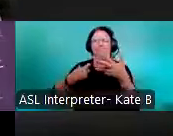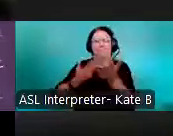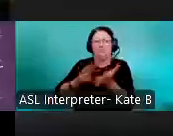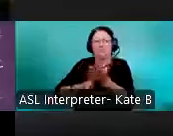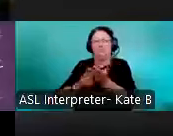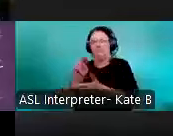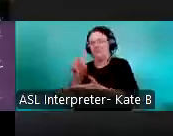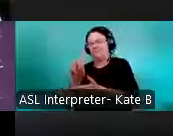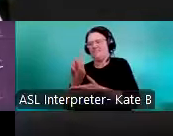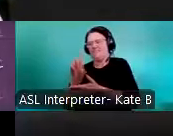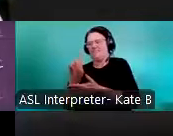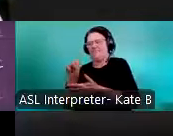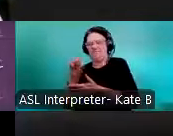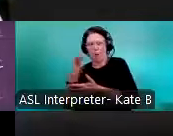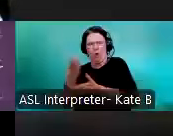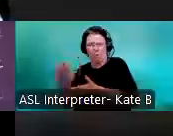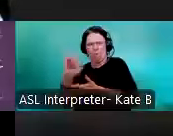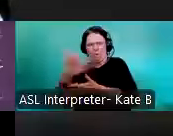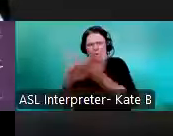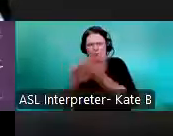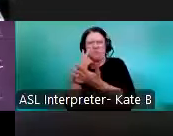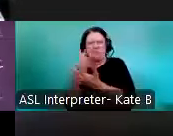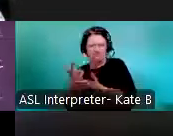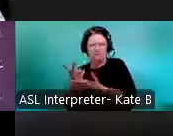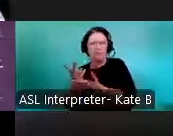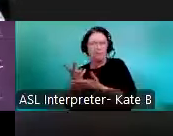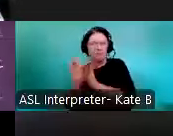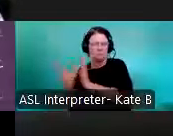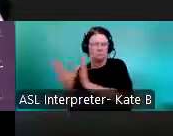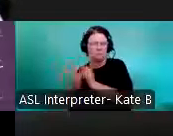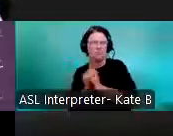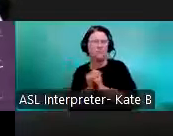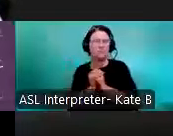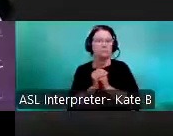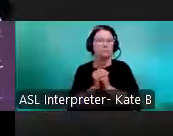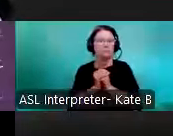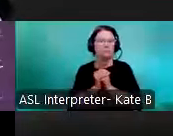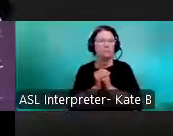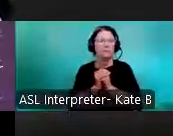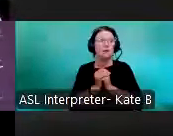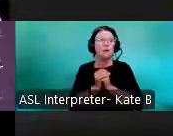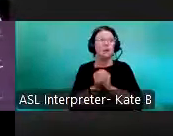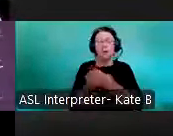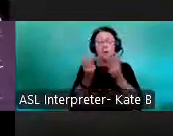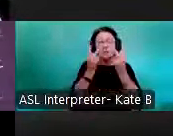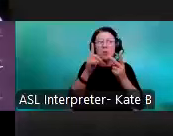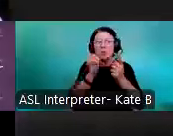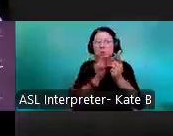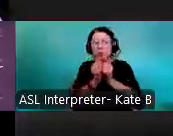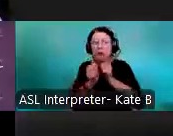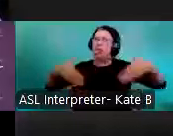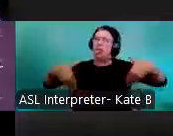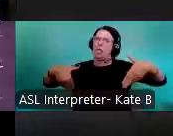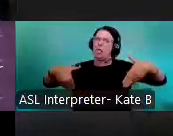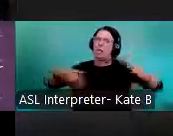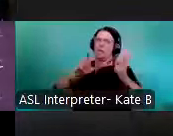are the kinds of things that you'll see on the ballot. You can't quite view the ballot yet, but when we get a little closer,